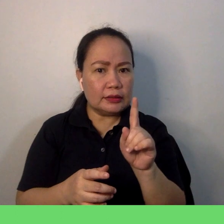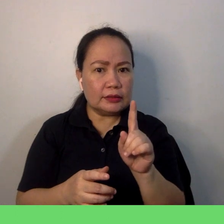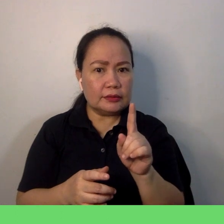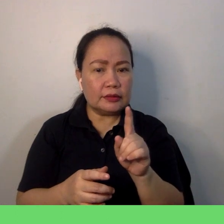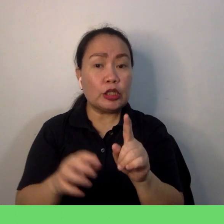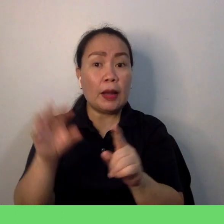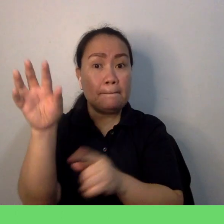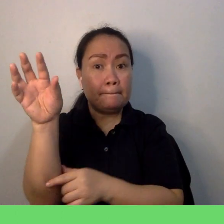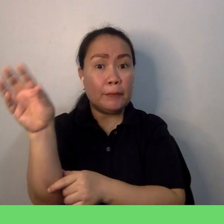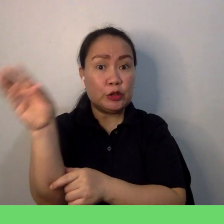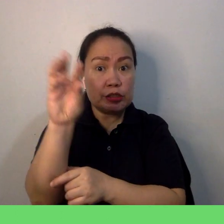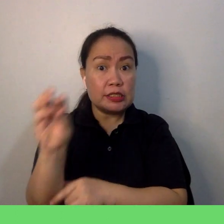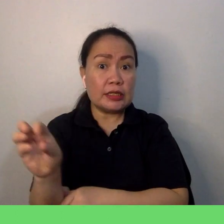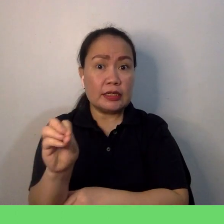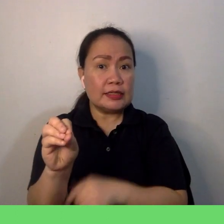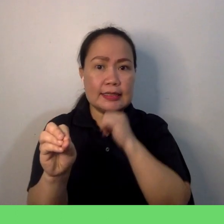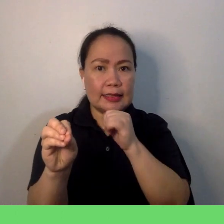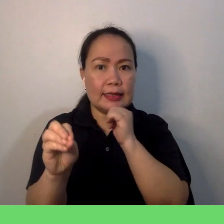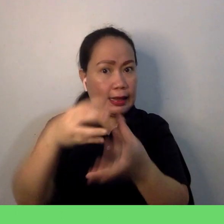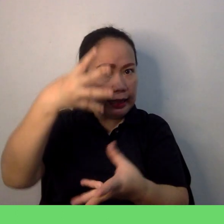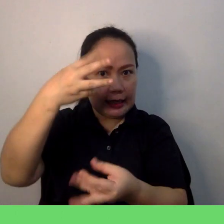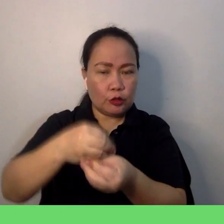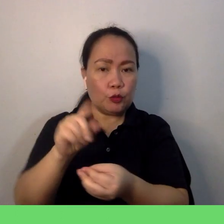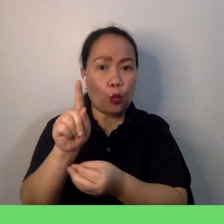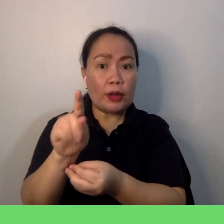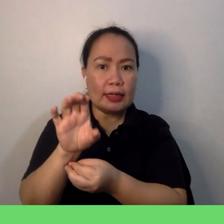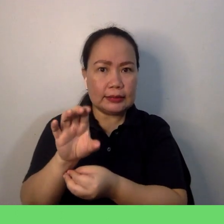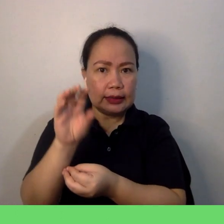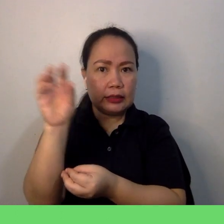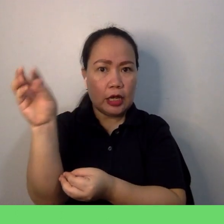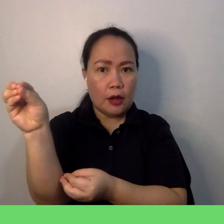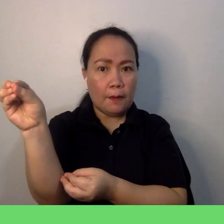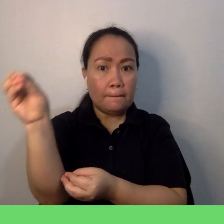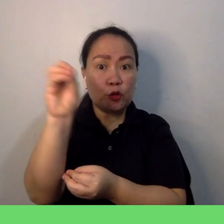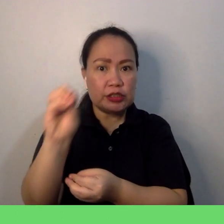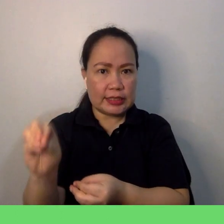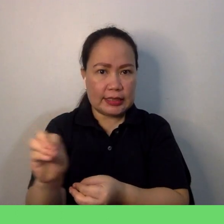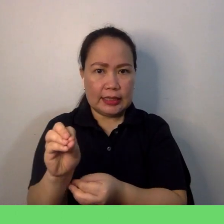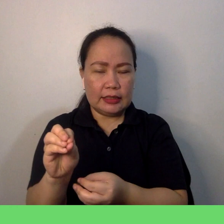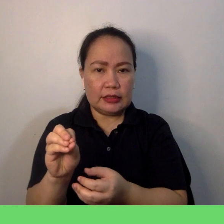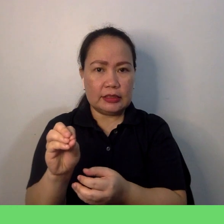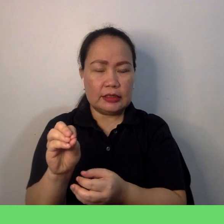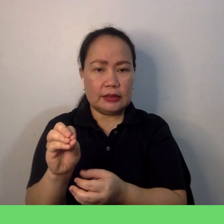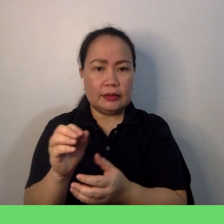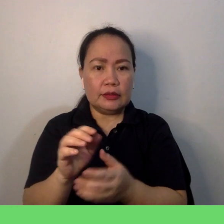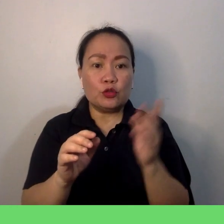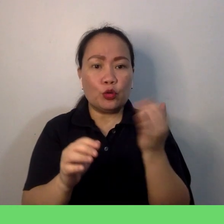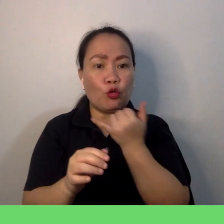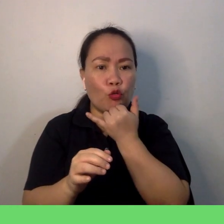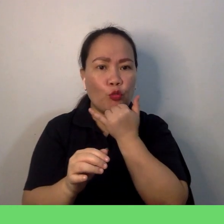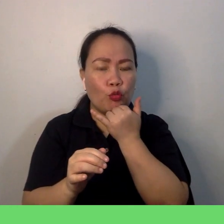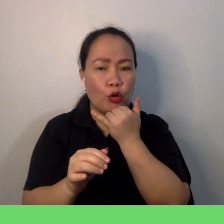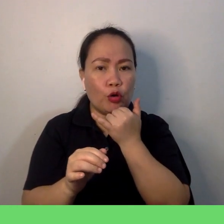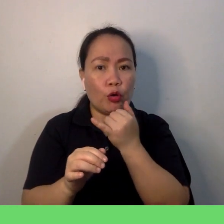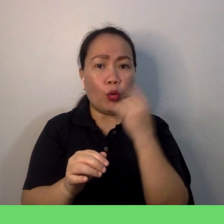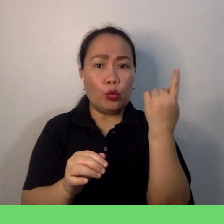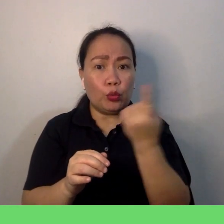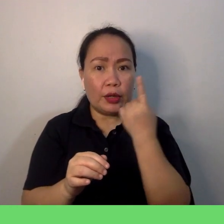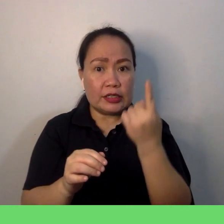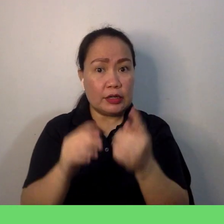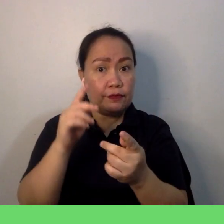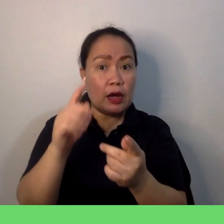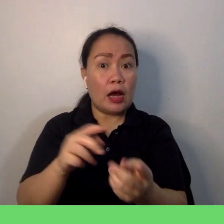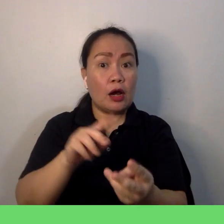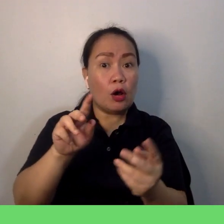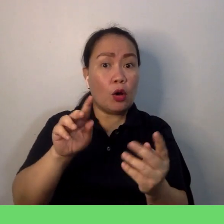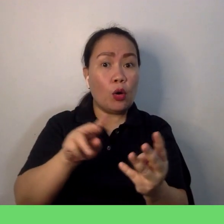be unacceptable? The percentages do not add up to 100%. So, yun po ang mali po dito sa ating